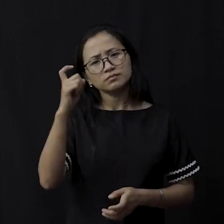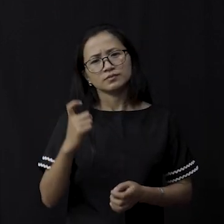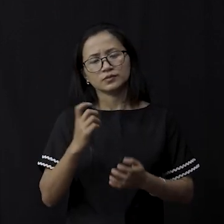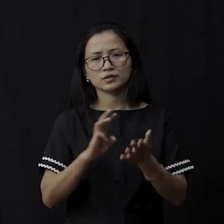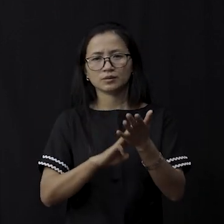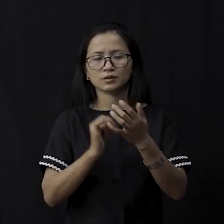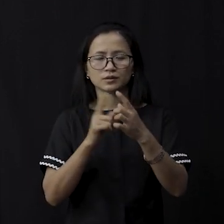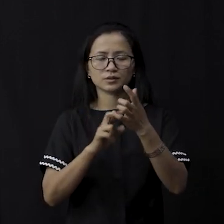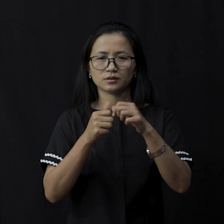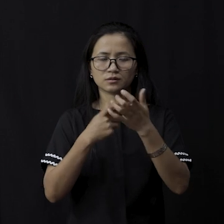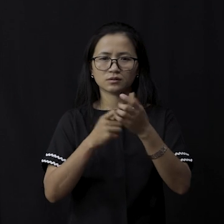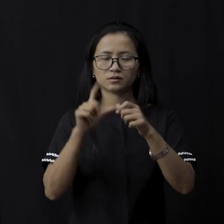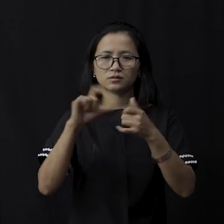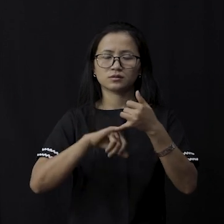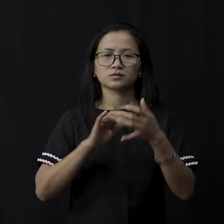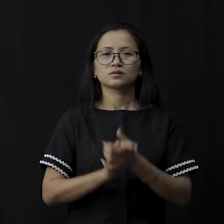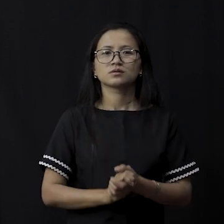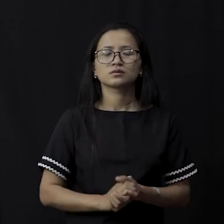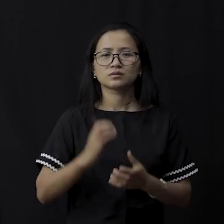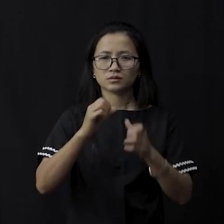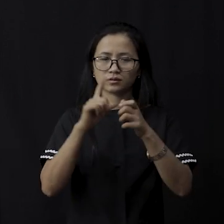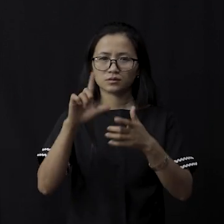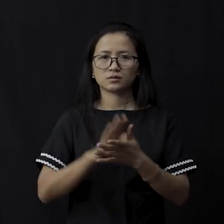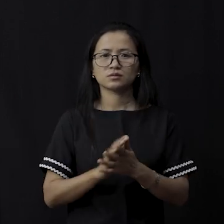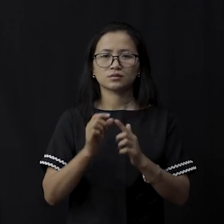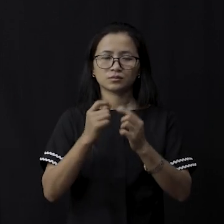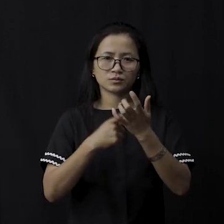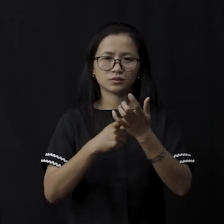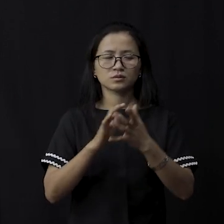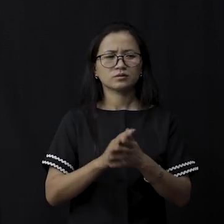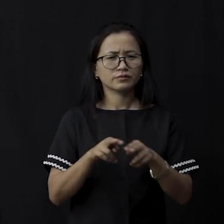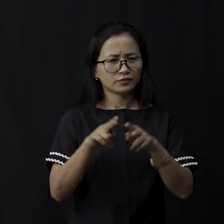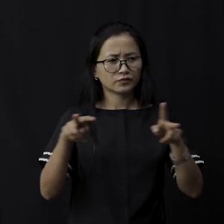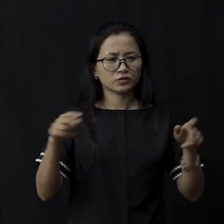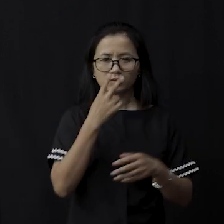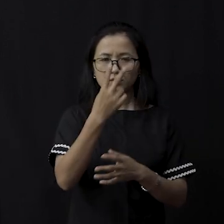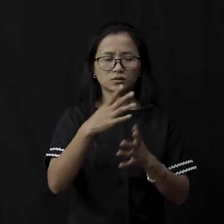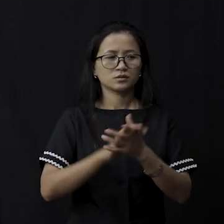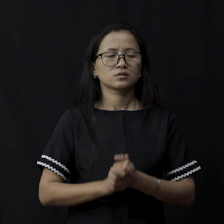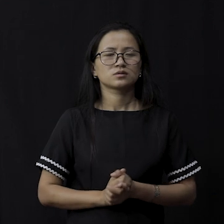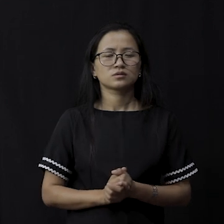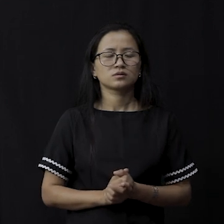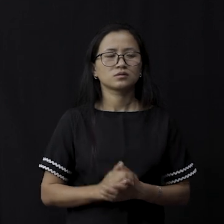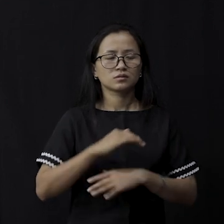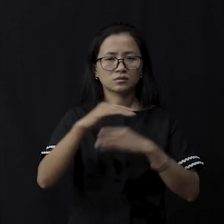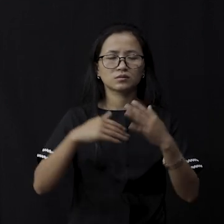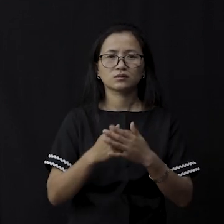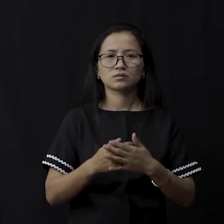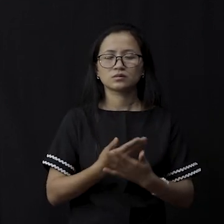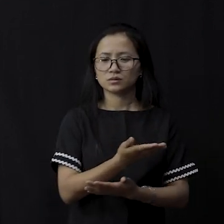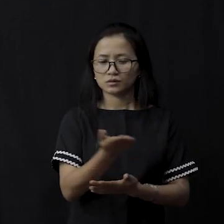so many minerals, like, say, calcium, magnesium, potassium, zinc, iron. Okay, so all these